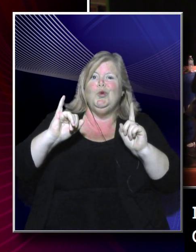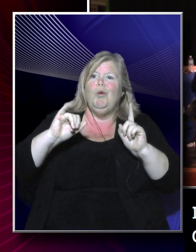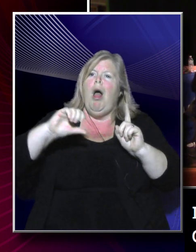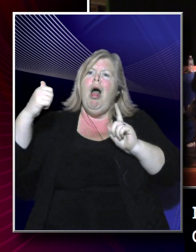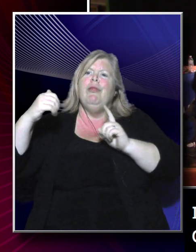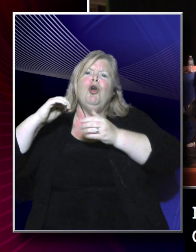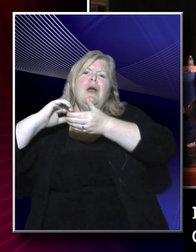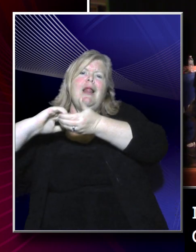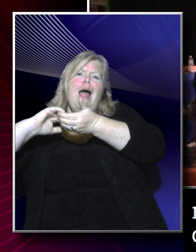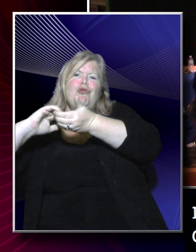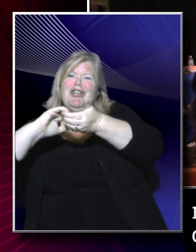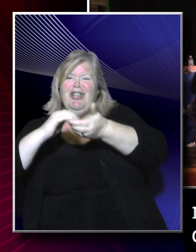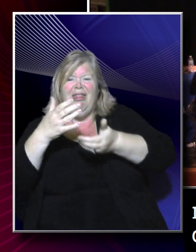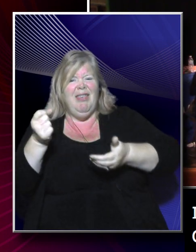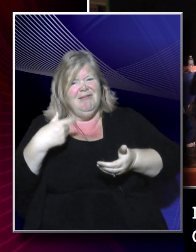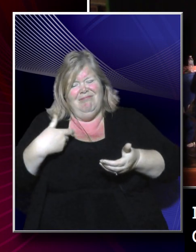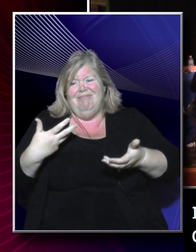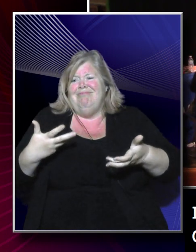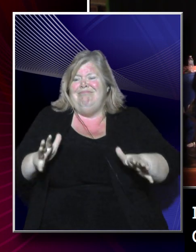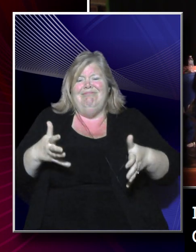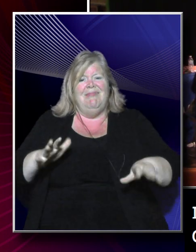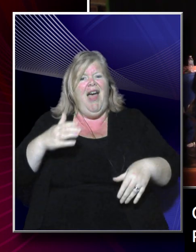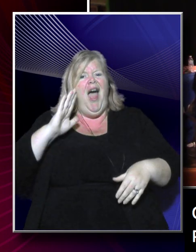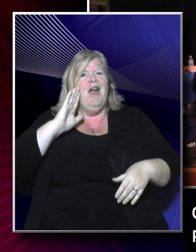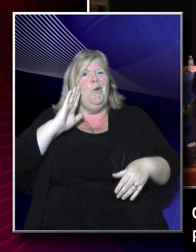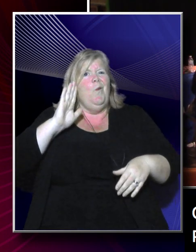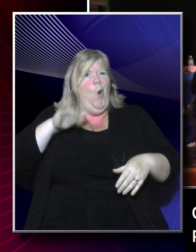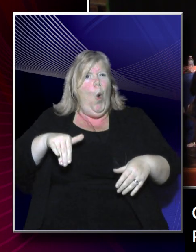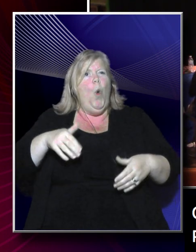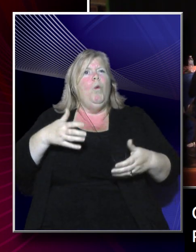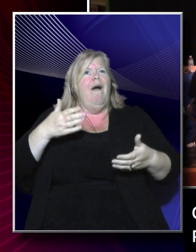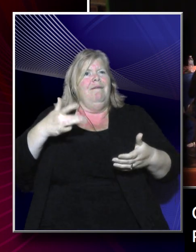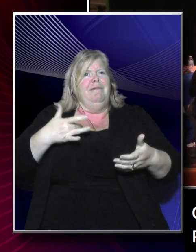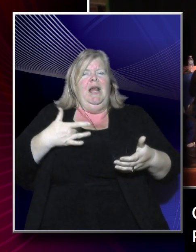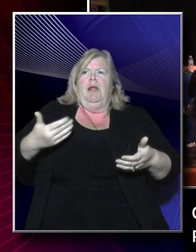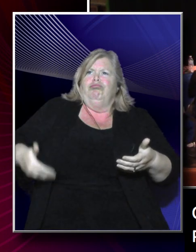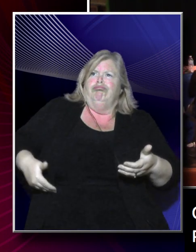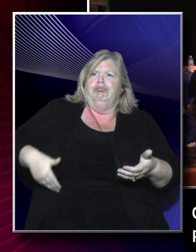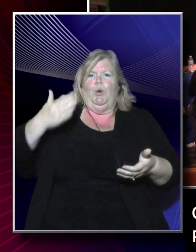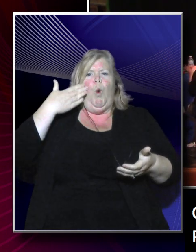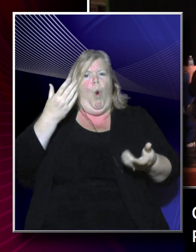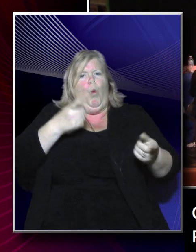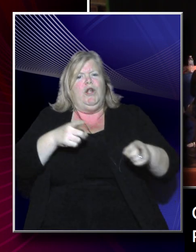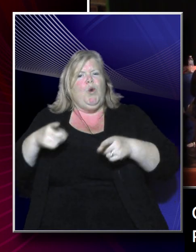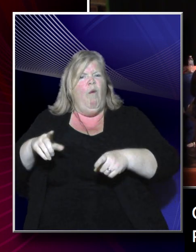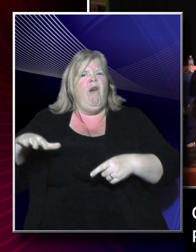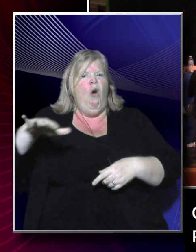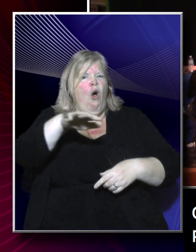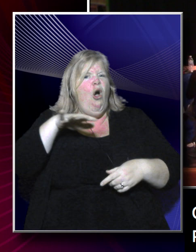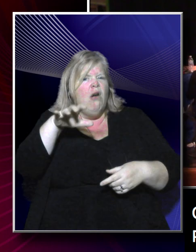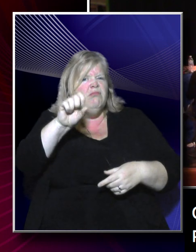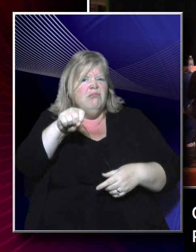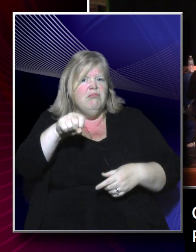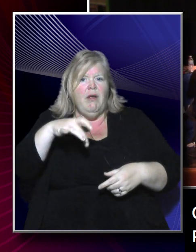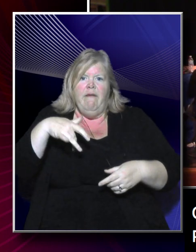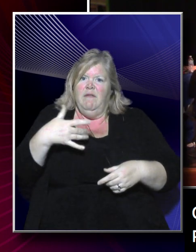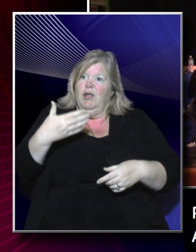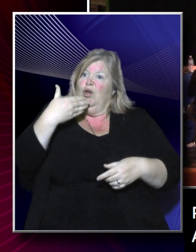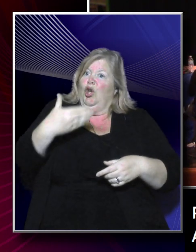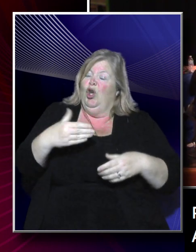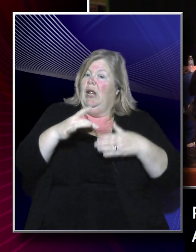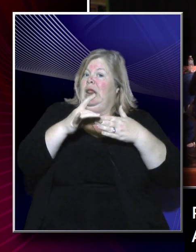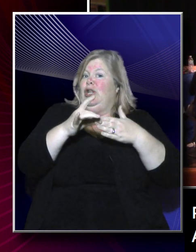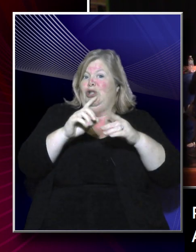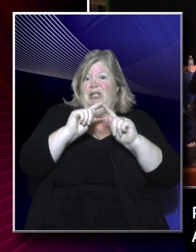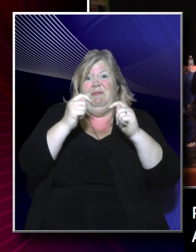with the school, I have a pretty good sense of what goes on. And I think we have a good leadership team at